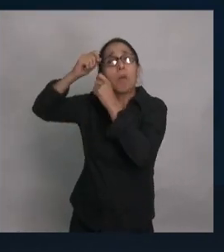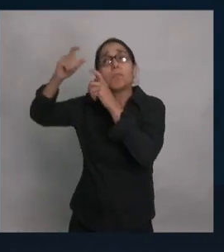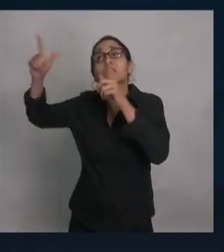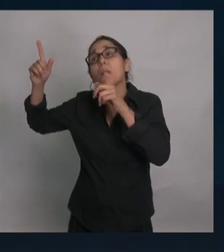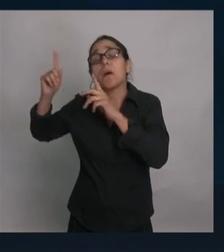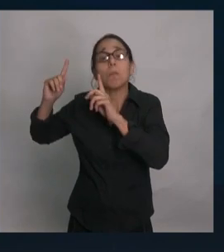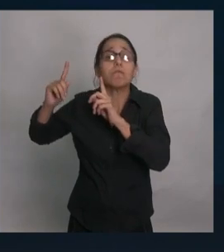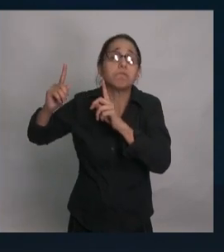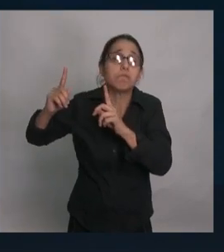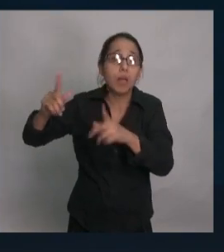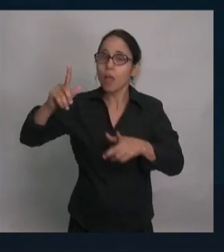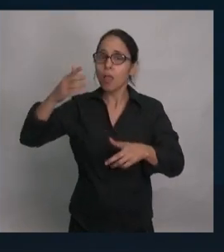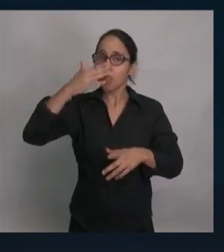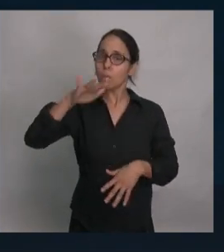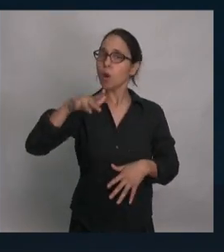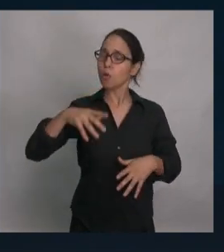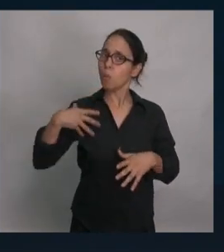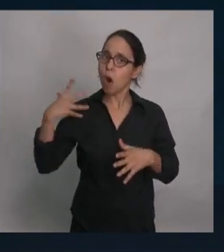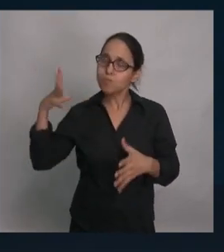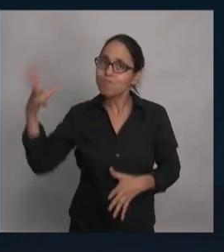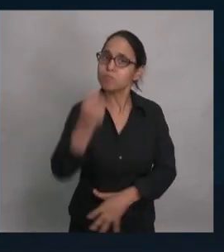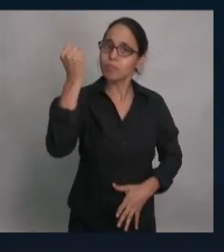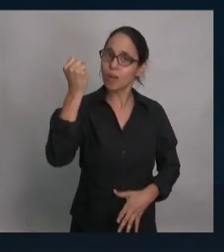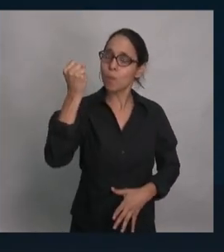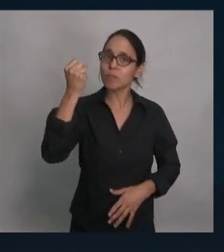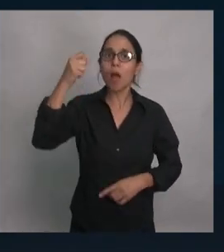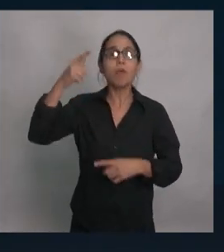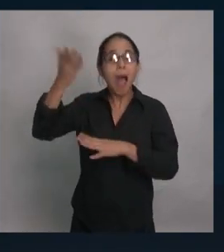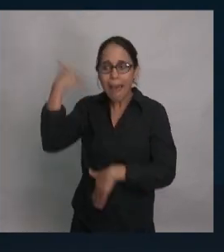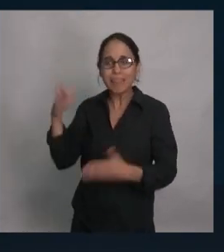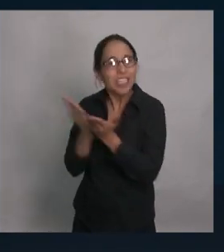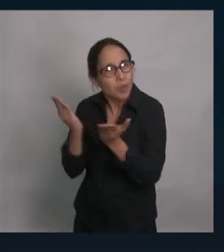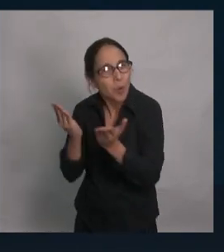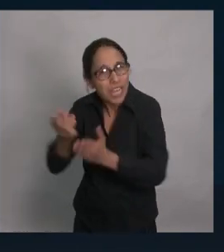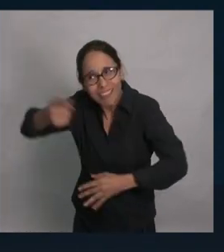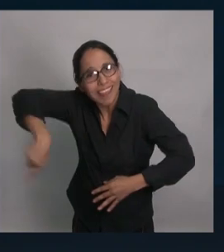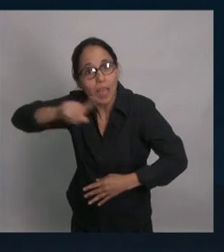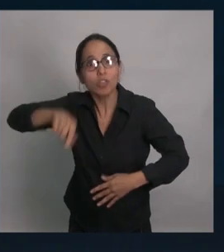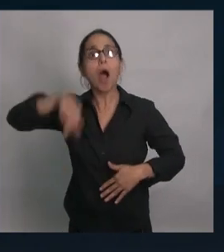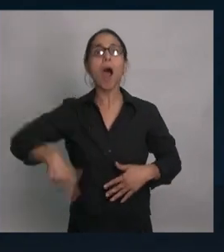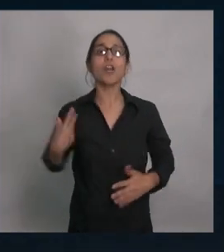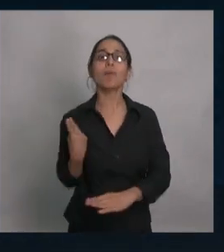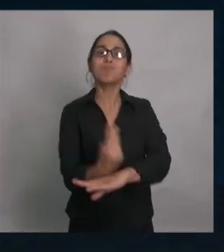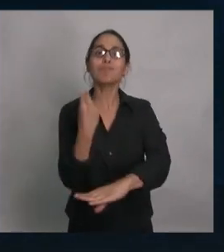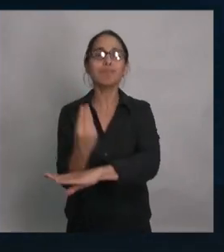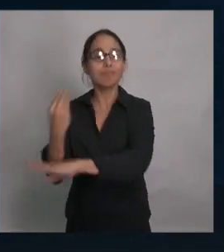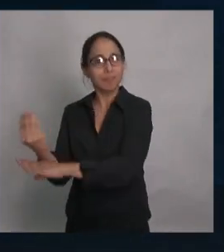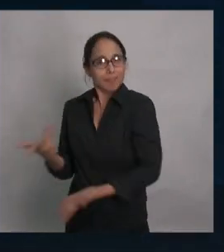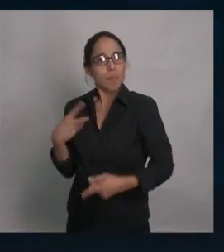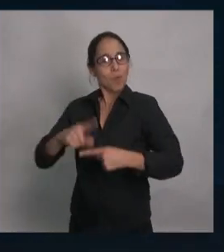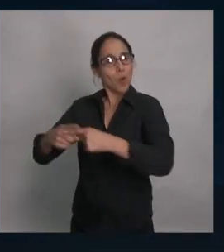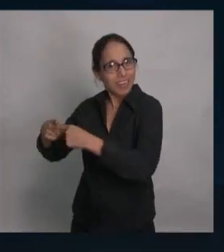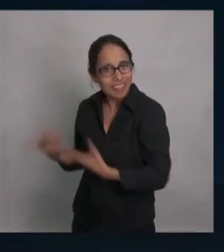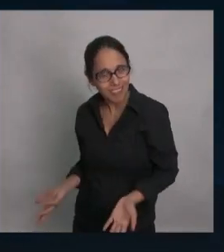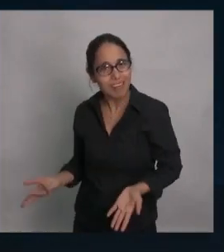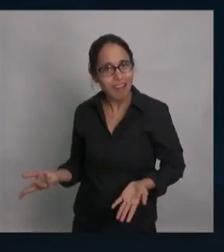Frente Amplio, con muchos de esos líderes estudiantiles que hoy día son parlamentarios, que son integrantes de distintos partidos políticos y movimientos que hacen el Frente